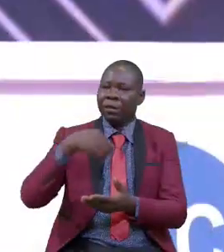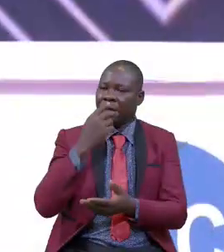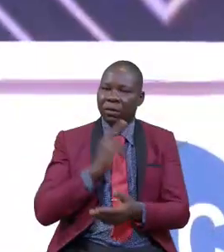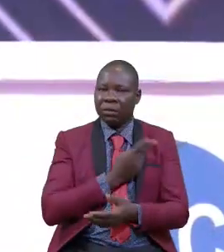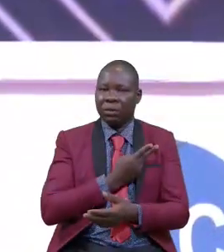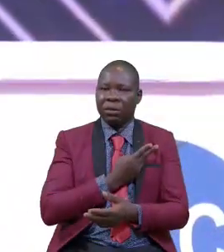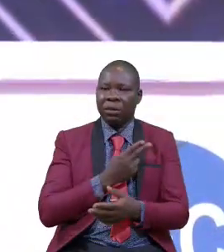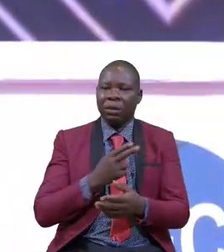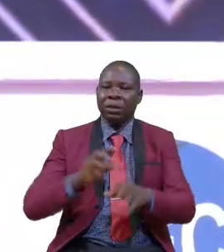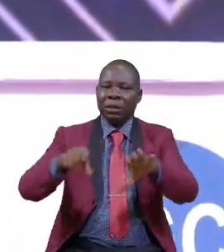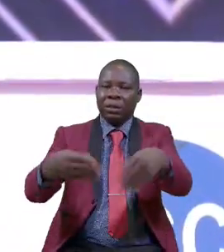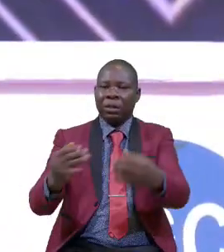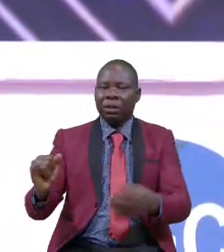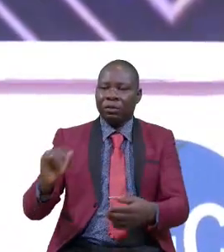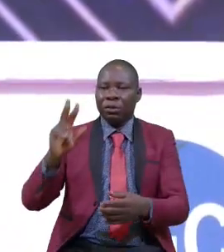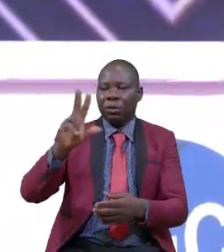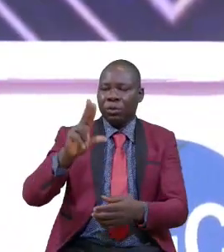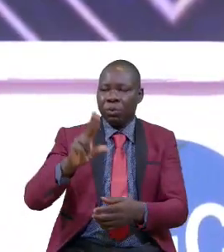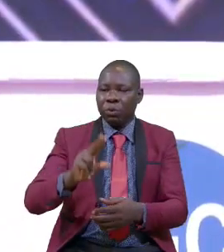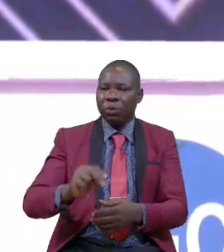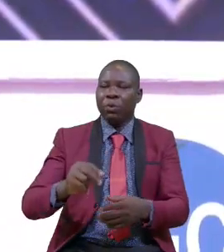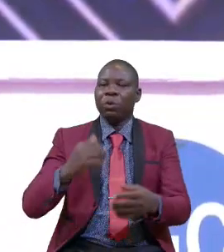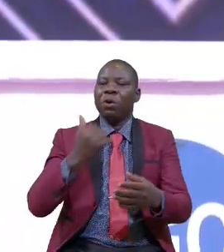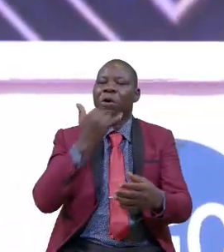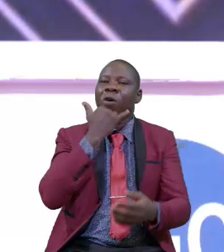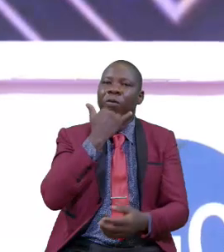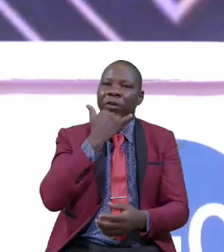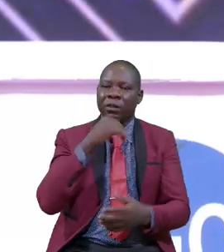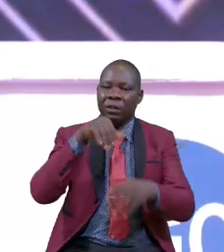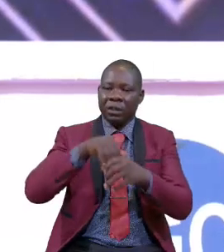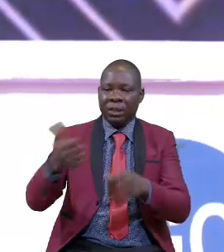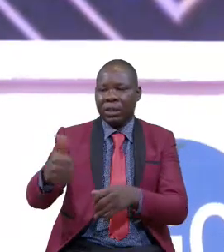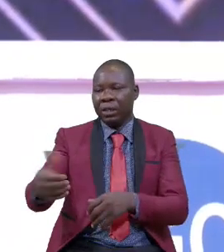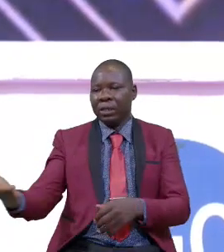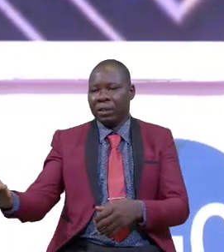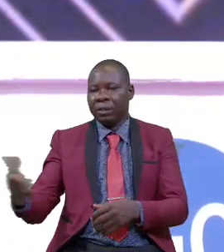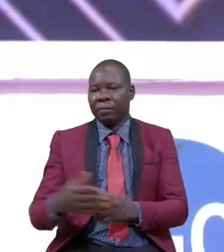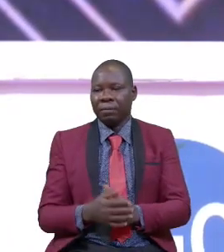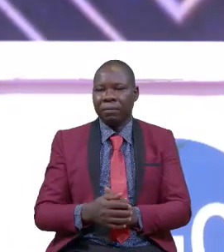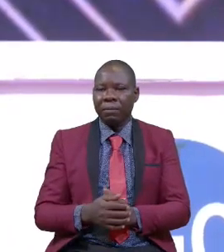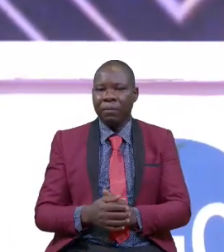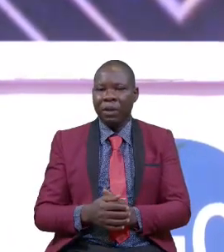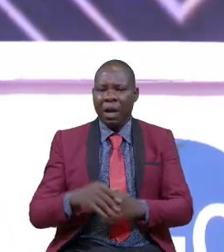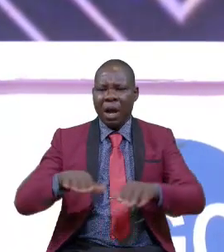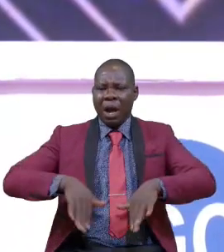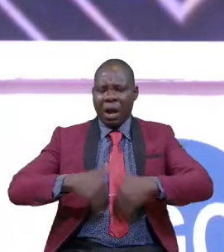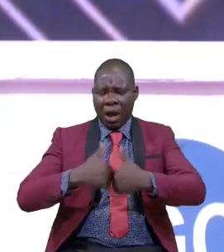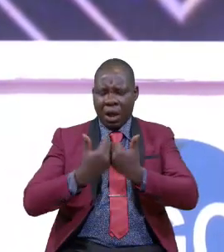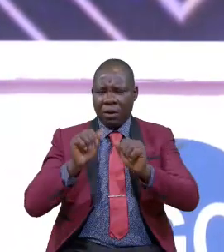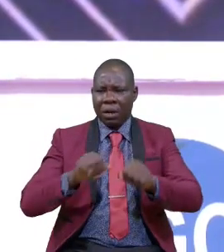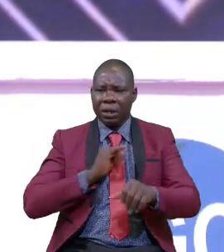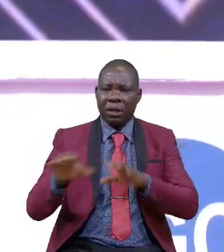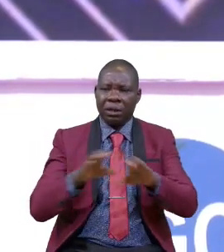giving no offense in anything. How can I do that? Not to give